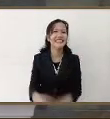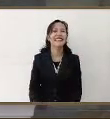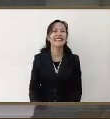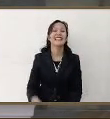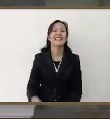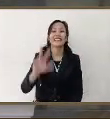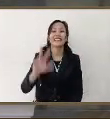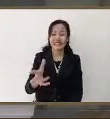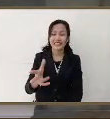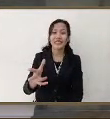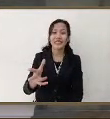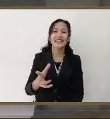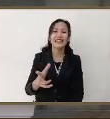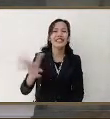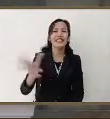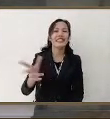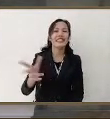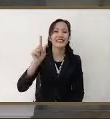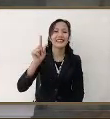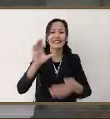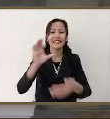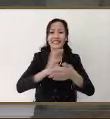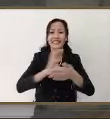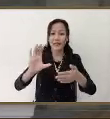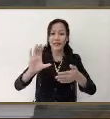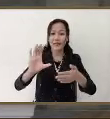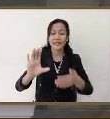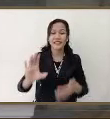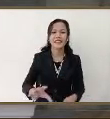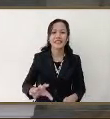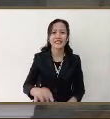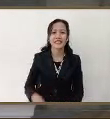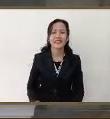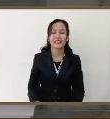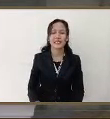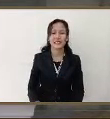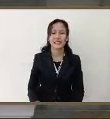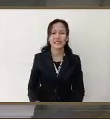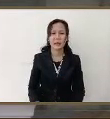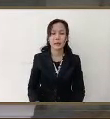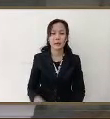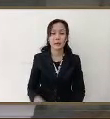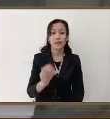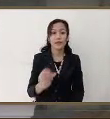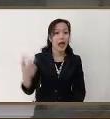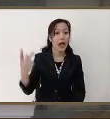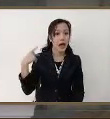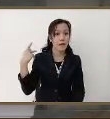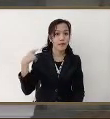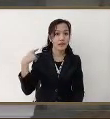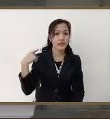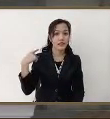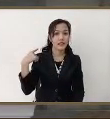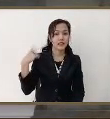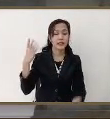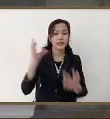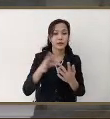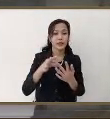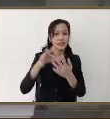this book of 1 Samuel covers 50 years. Alright? And there are some special phrases na hindi ko nabanggit sa